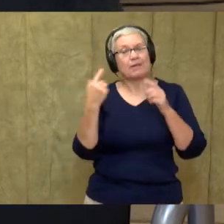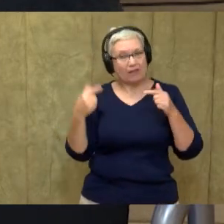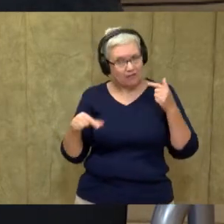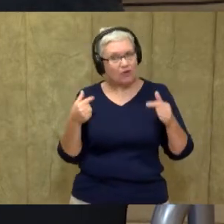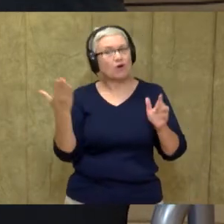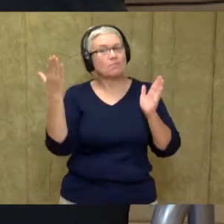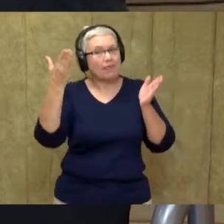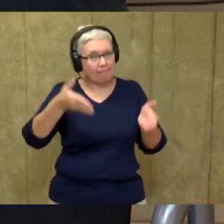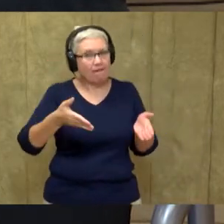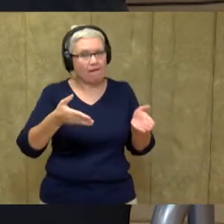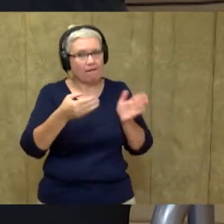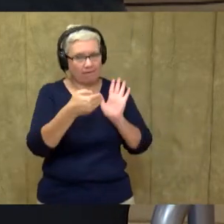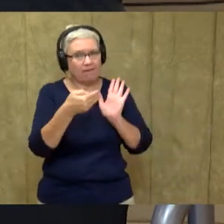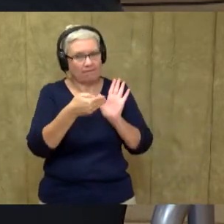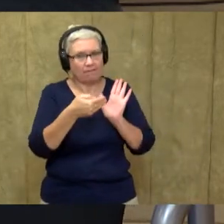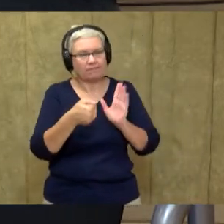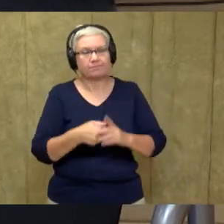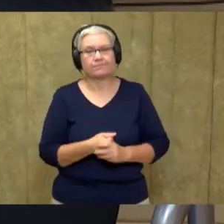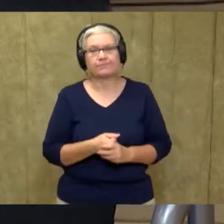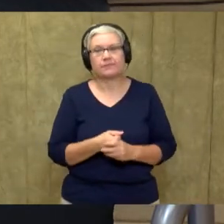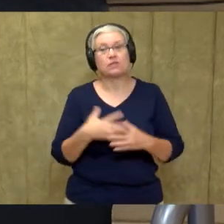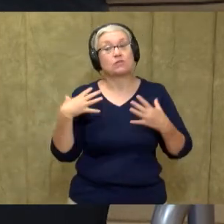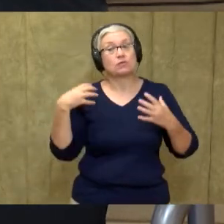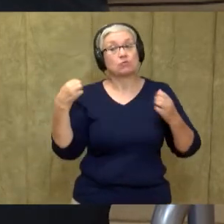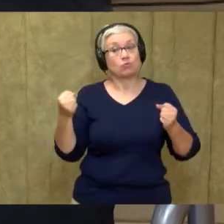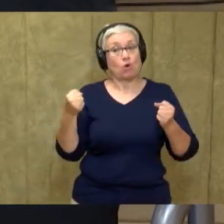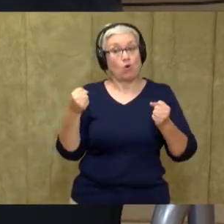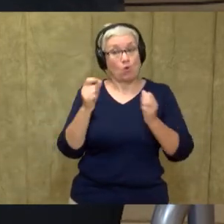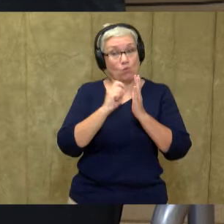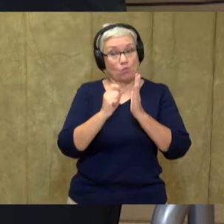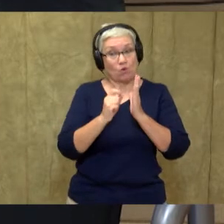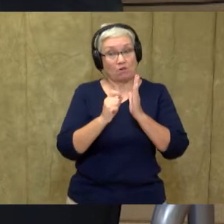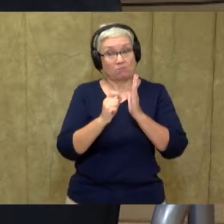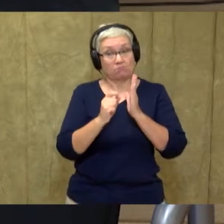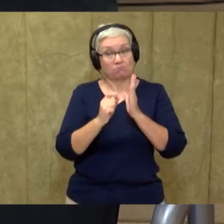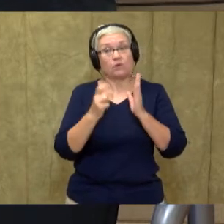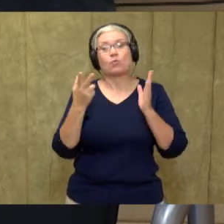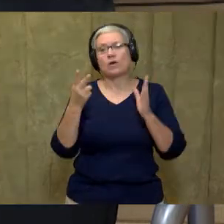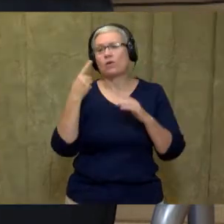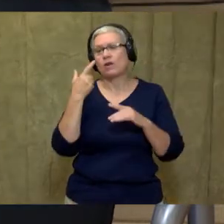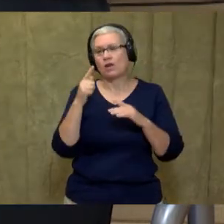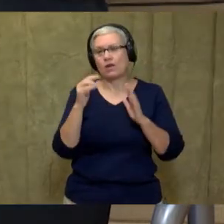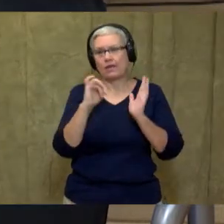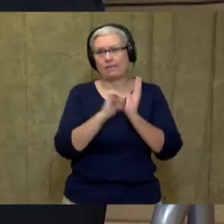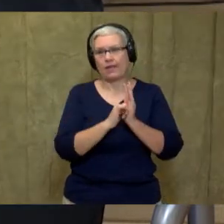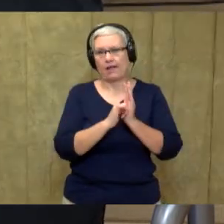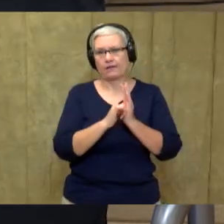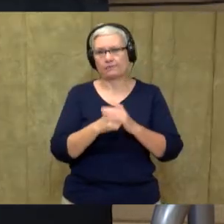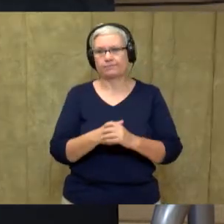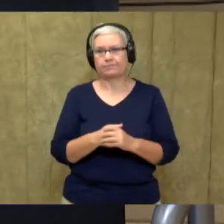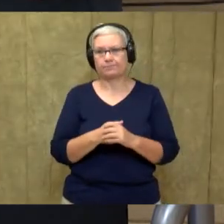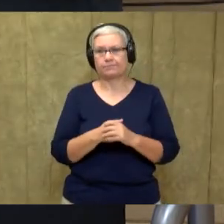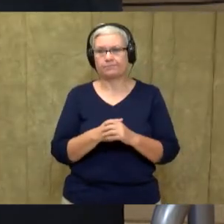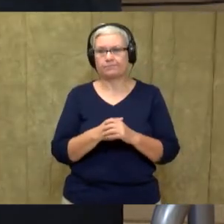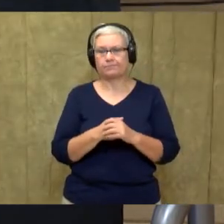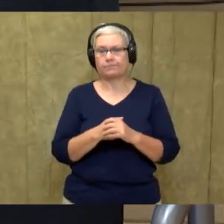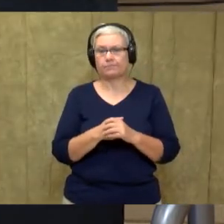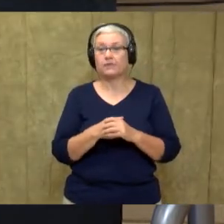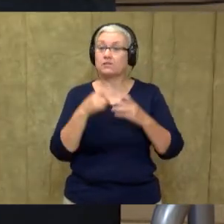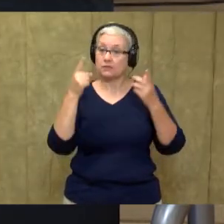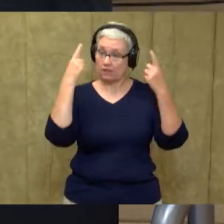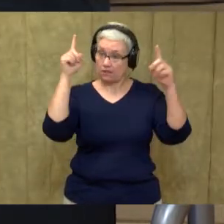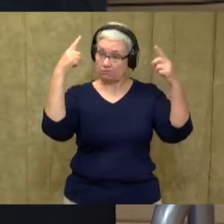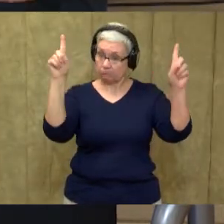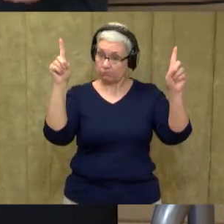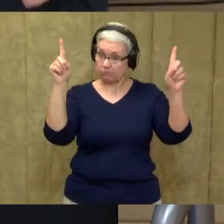And there is some strong writing here, and we're going to look at that text. And I want us to look at, does he accomplish his